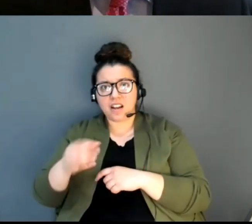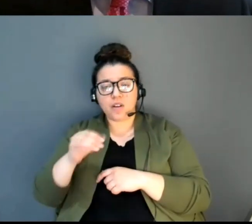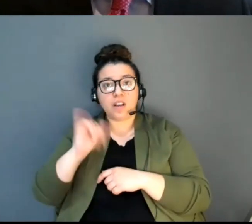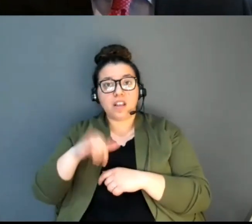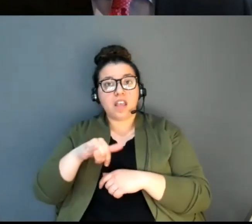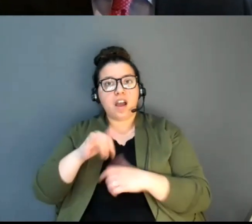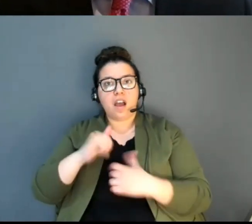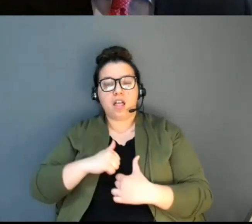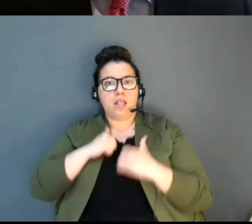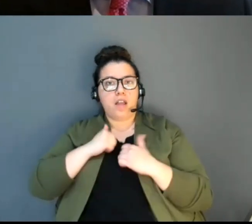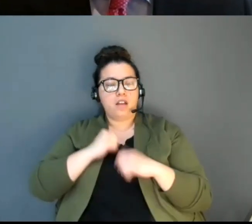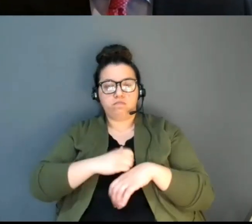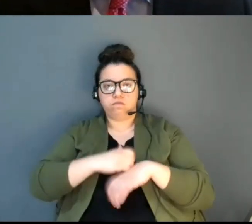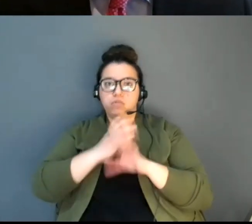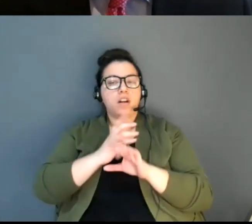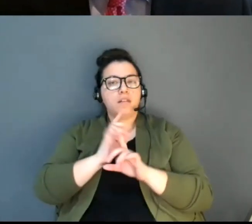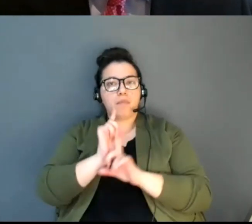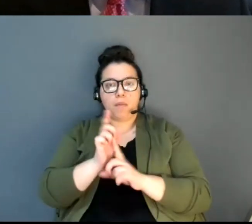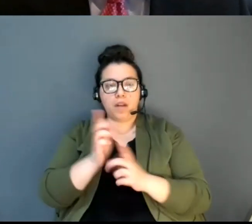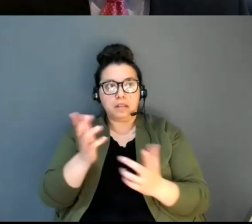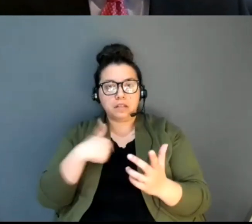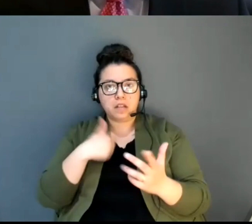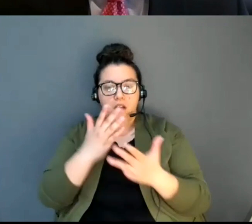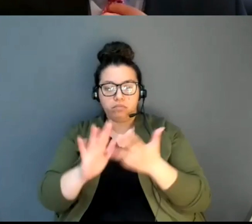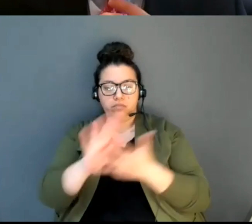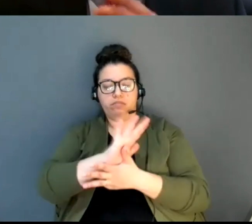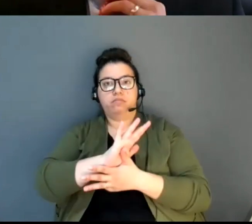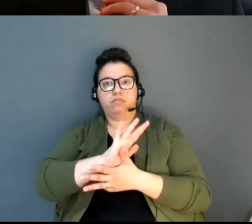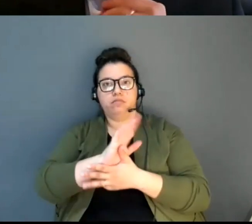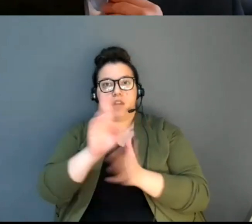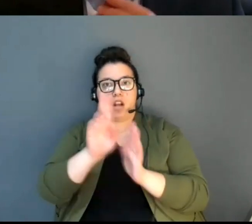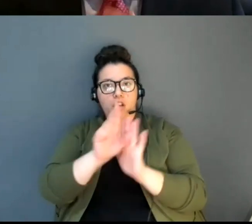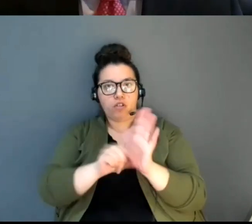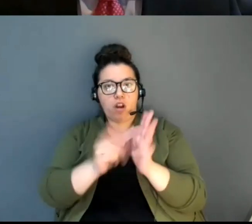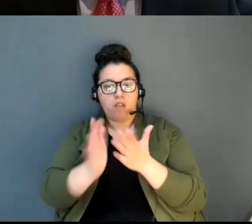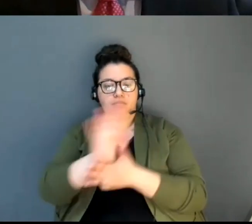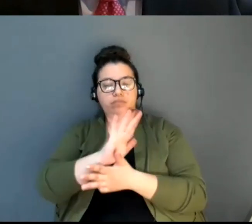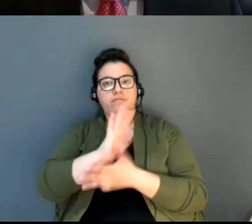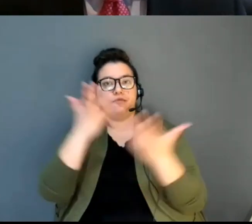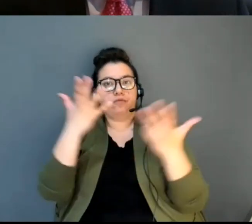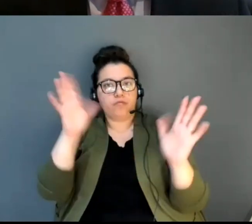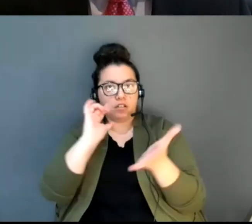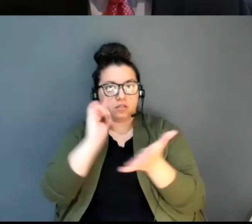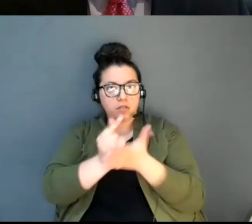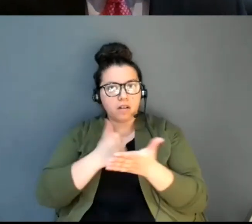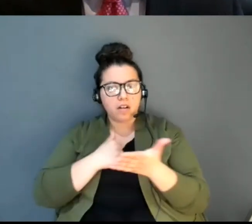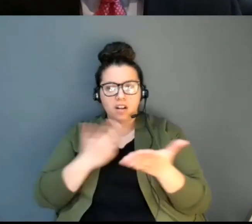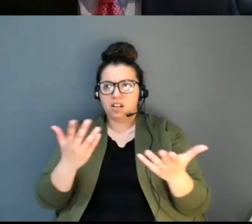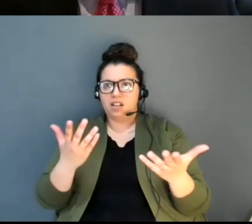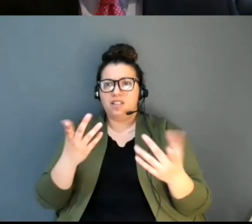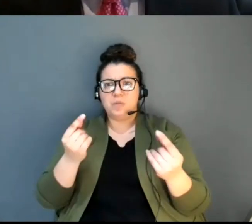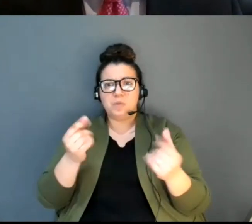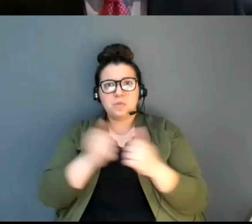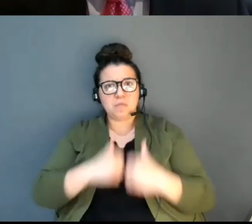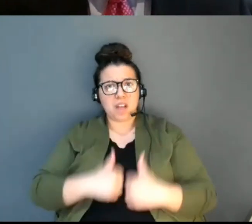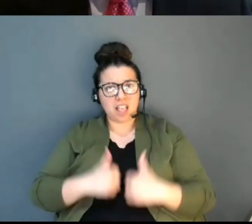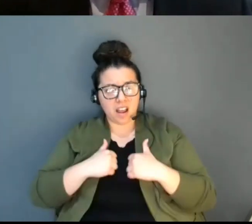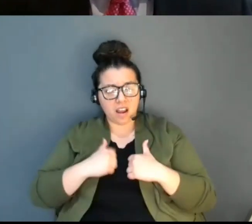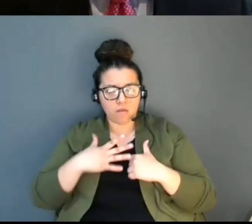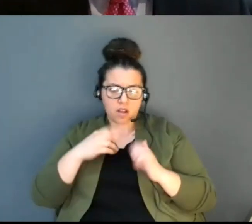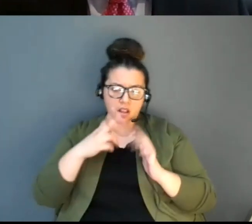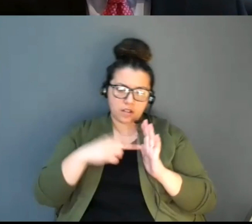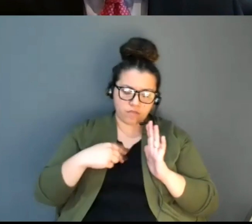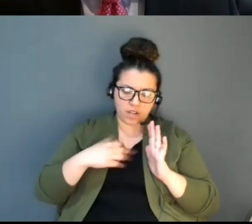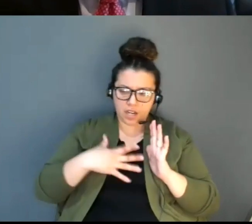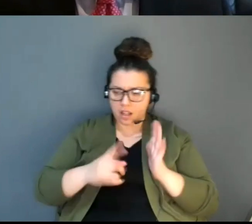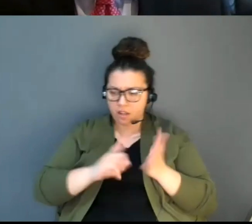I graduated undergrad and said, what do I want to do with my life? And I thought, well, I like to read, I like to research, I like to speak in front of